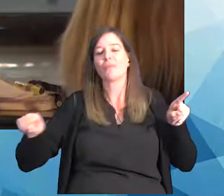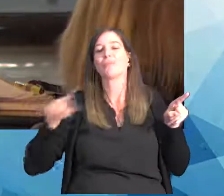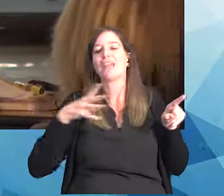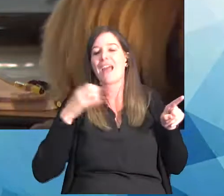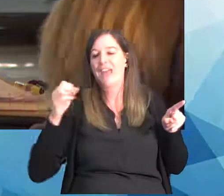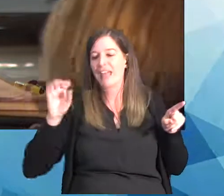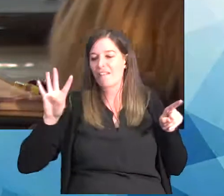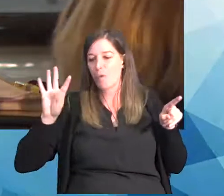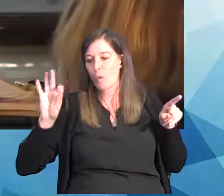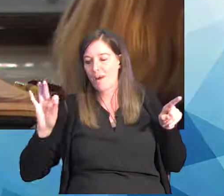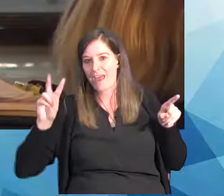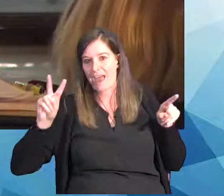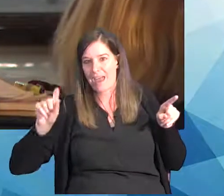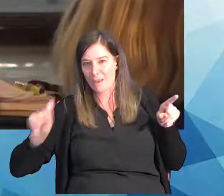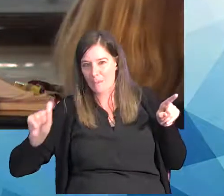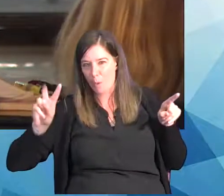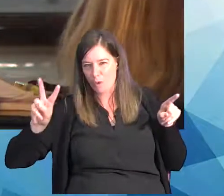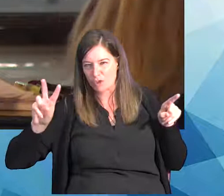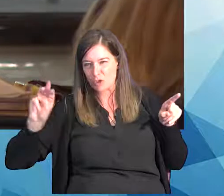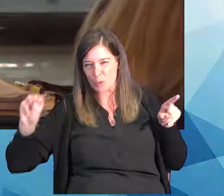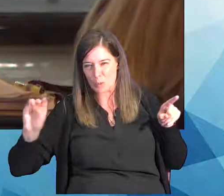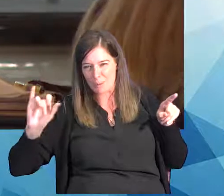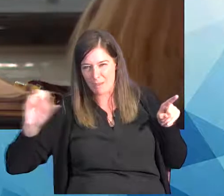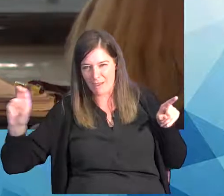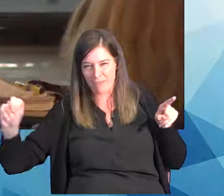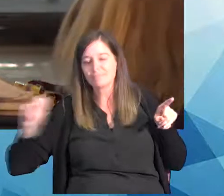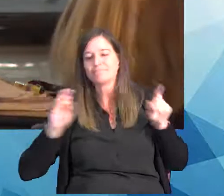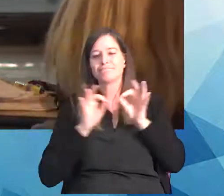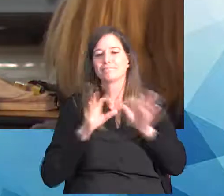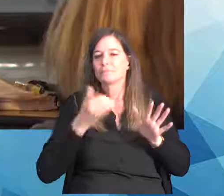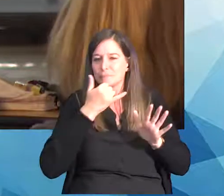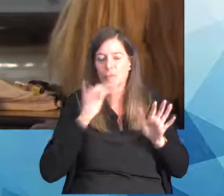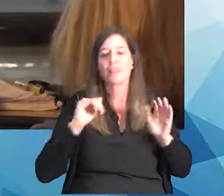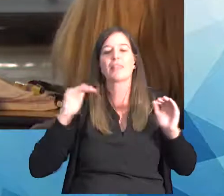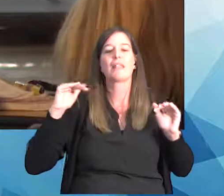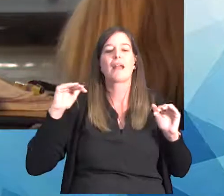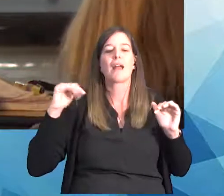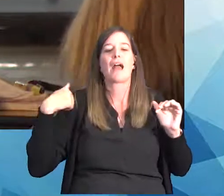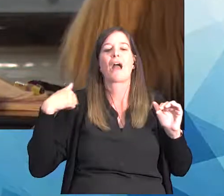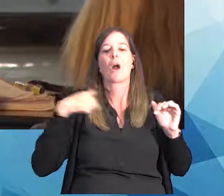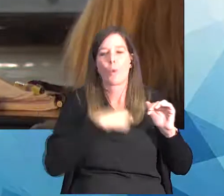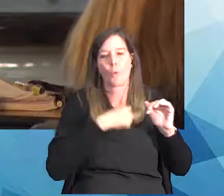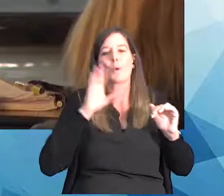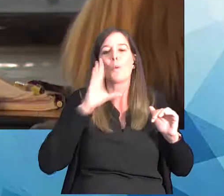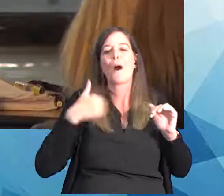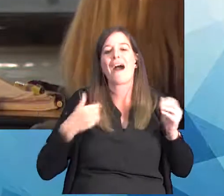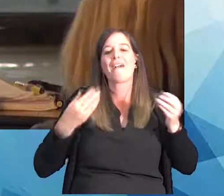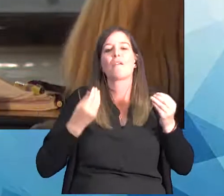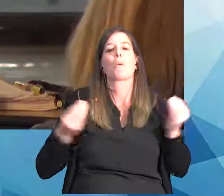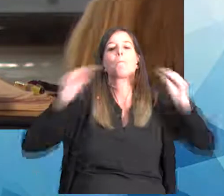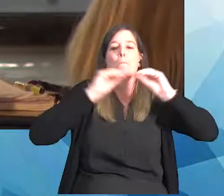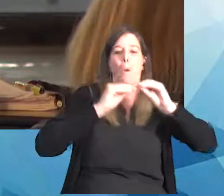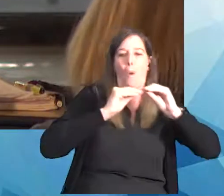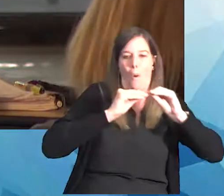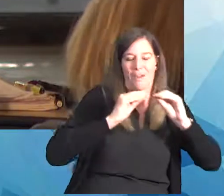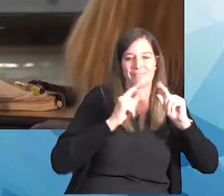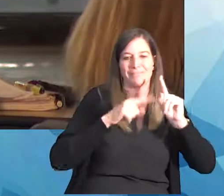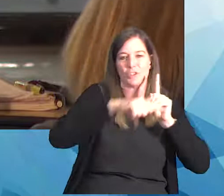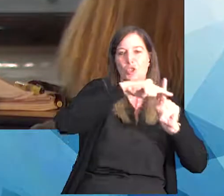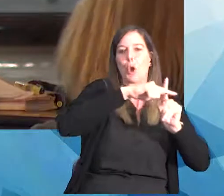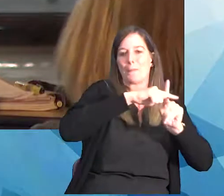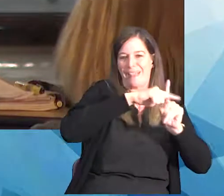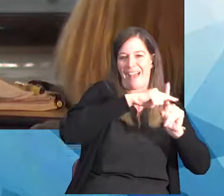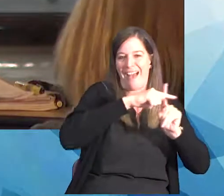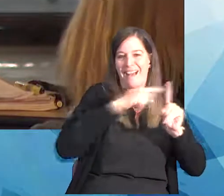year-end close, I am projecting about a $2.5 million surplus once we close the fiscal